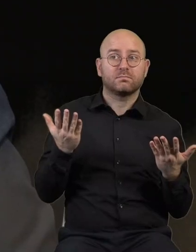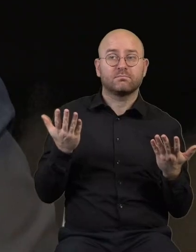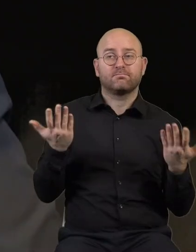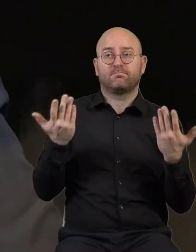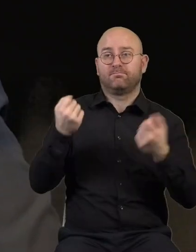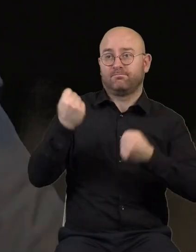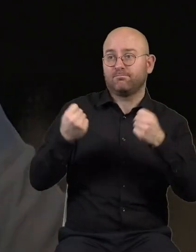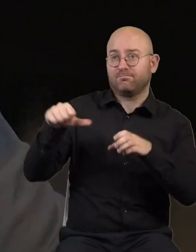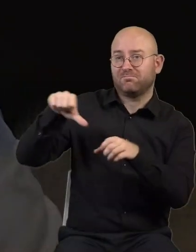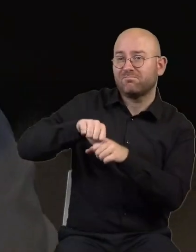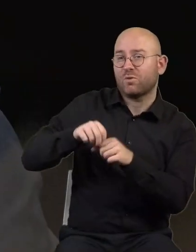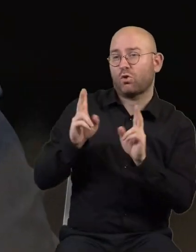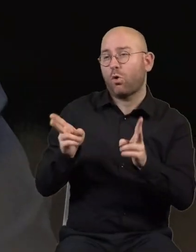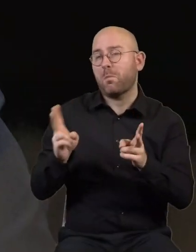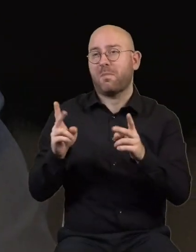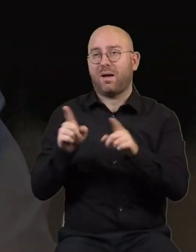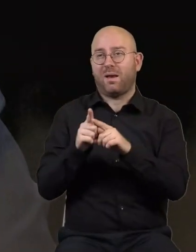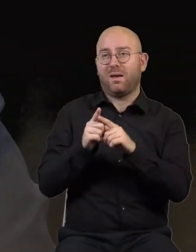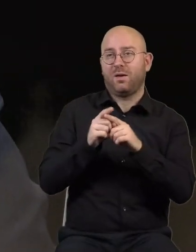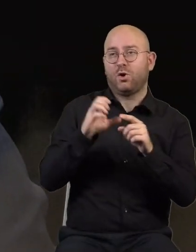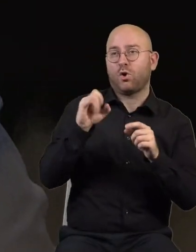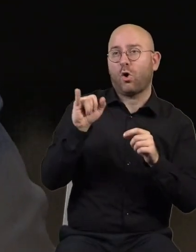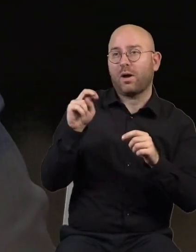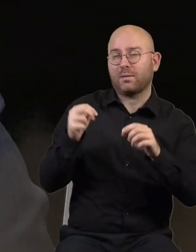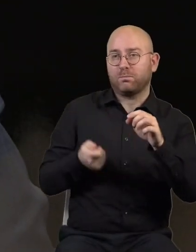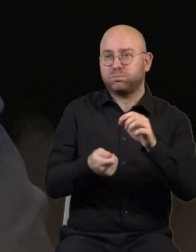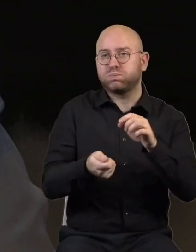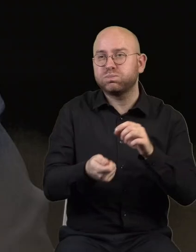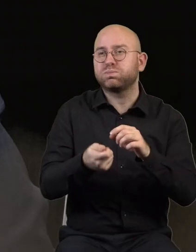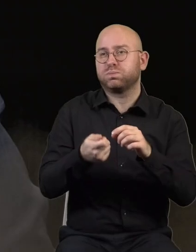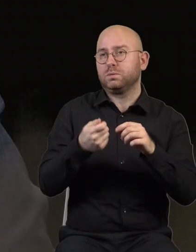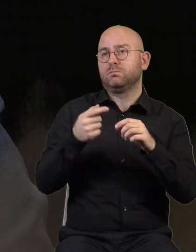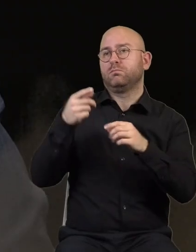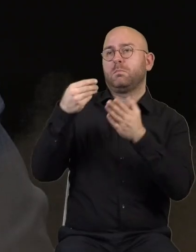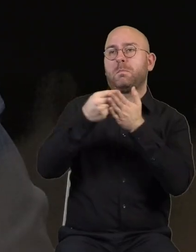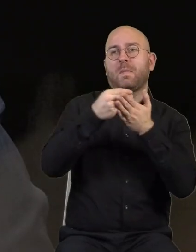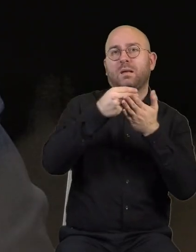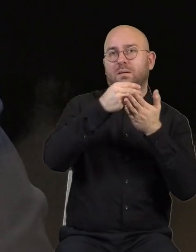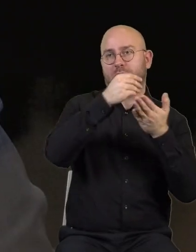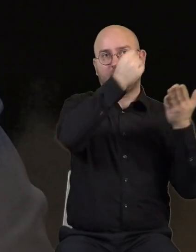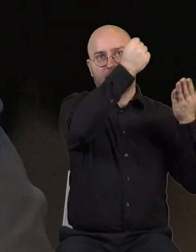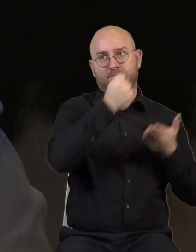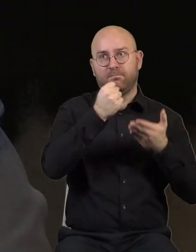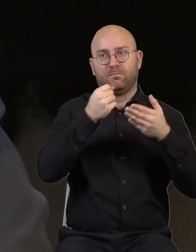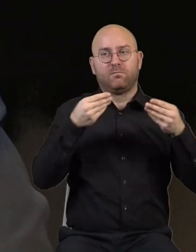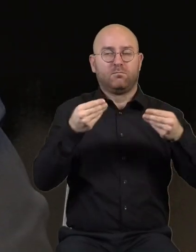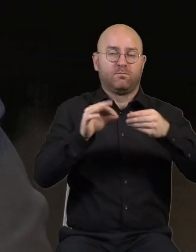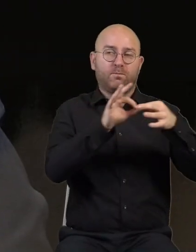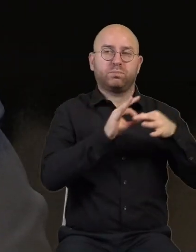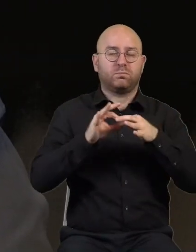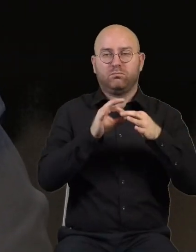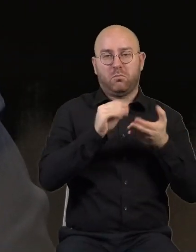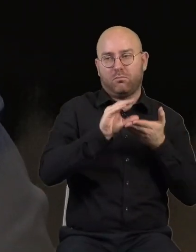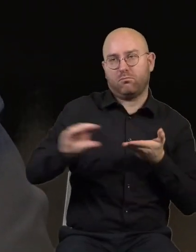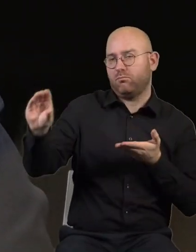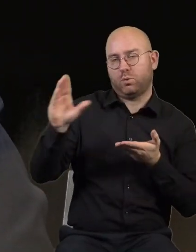goals. Well, so if member states and regions are buying, with the help of EU